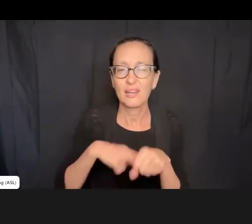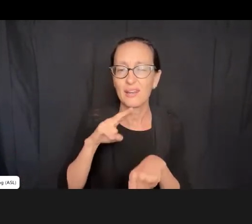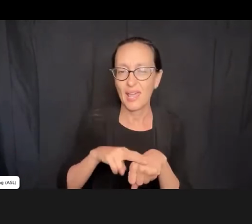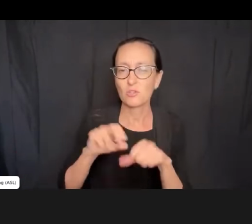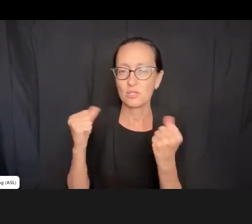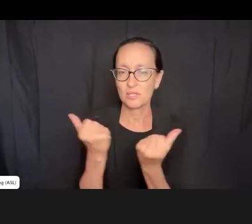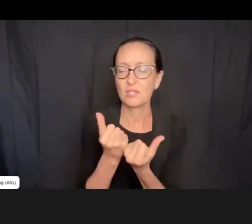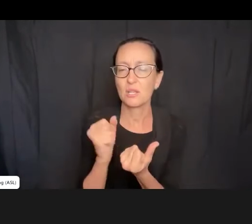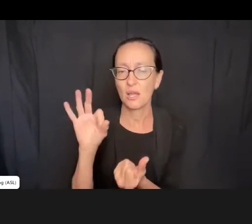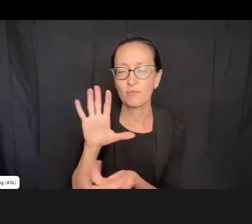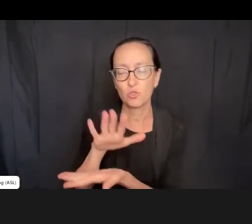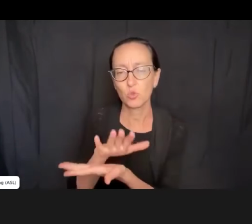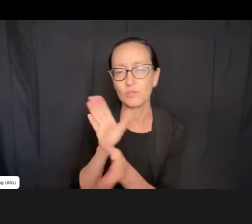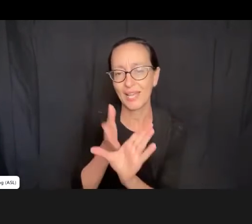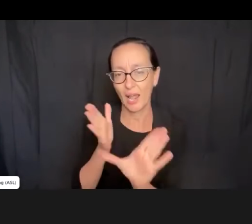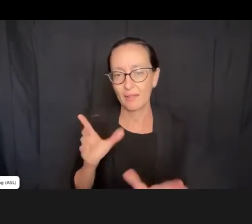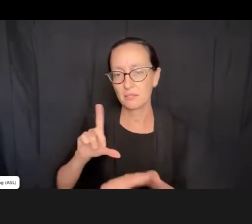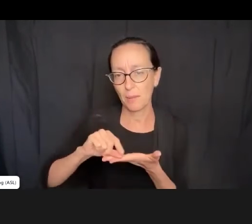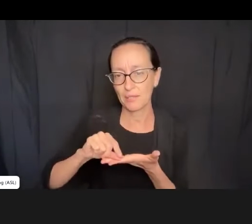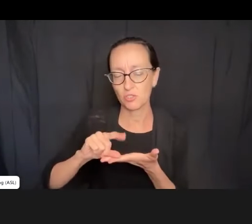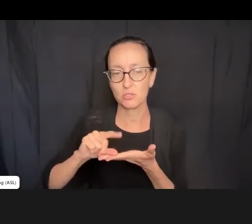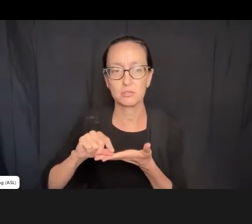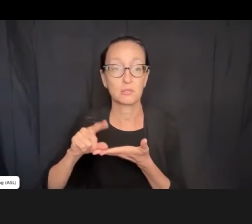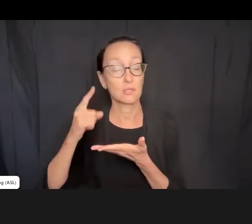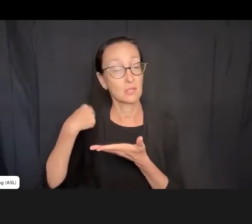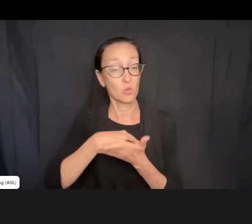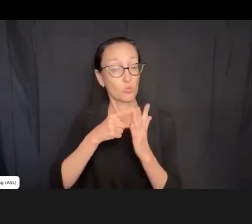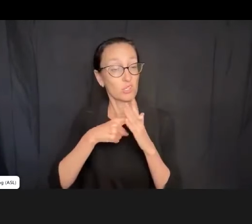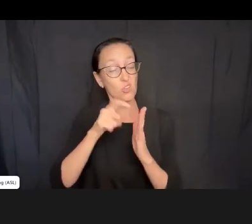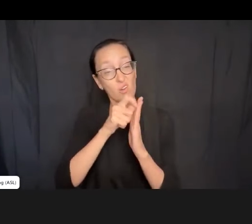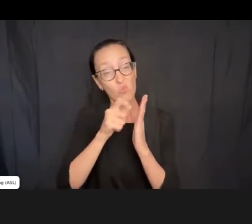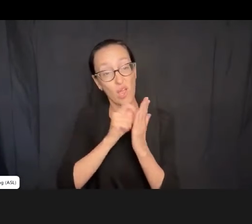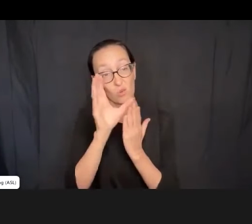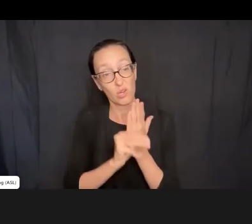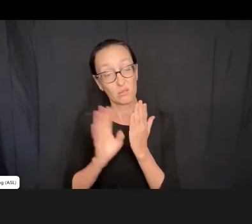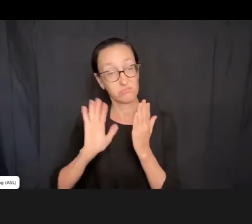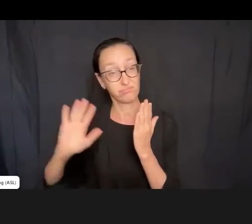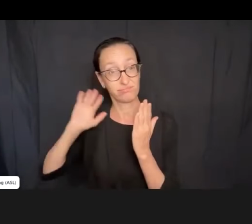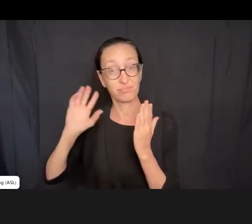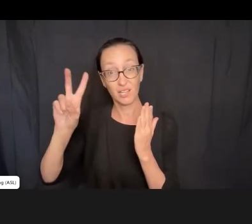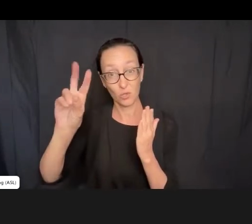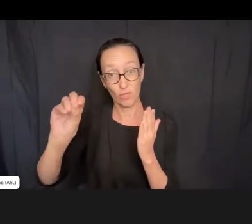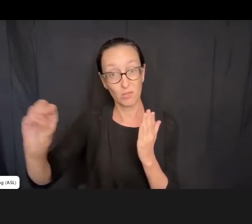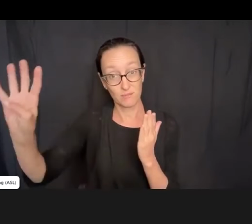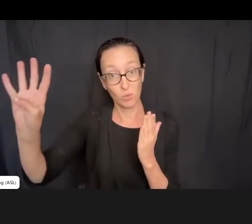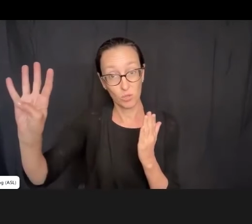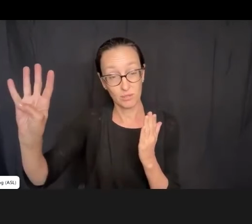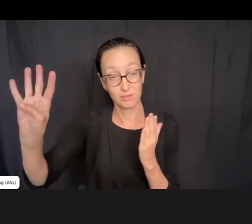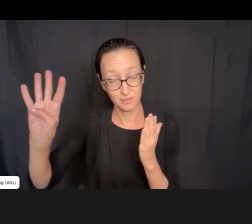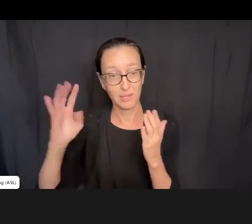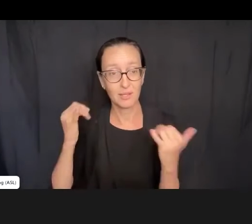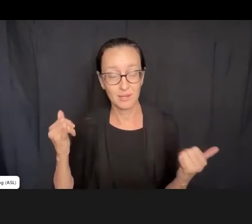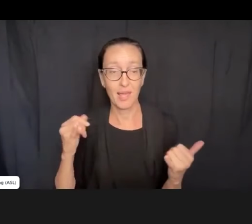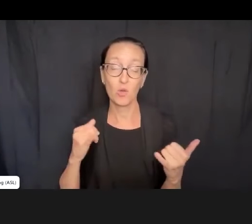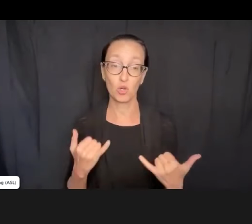School Psychologists. We actually started writing this curriculum back in 2004, and we are now currently on the third